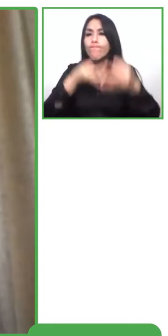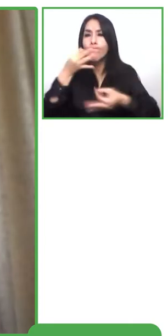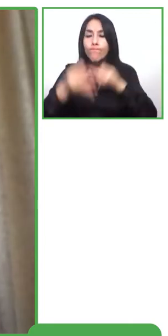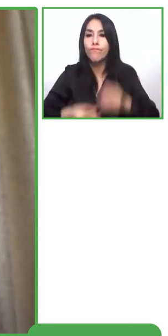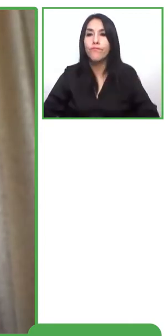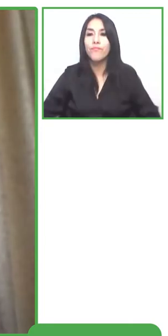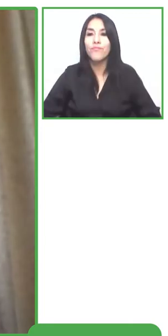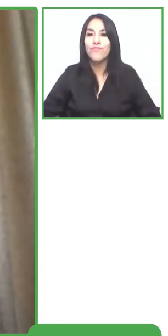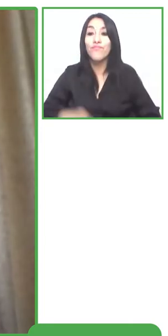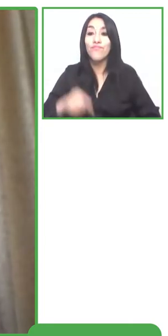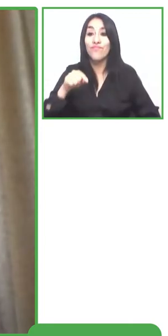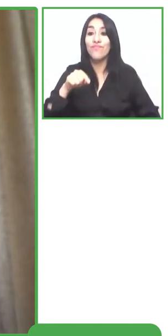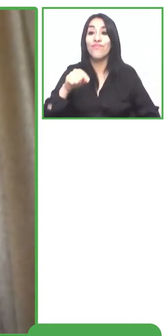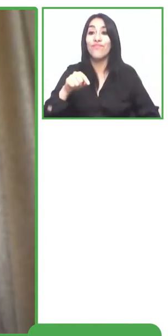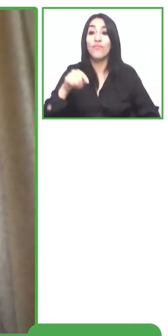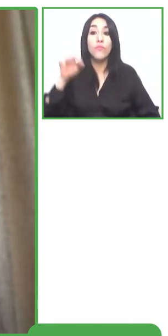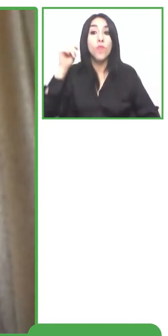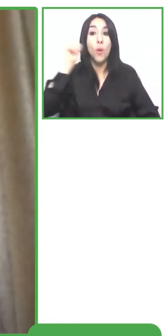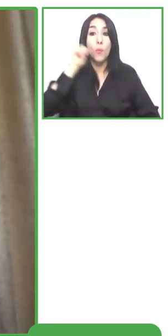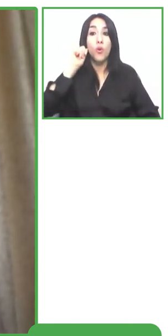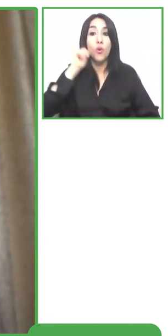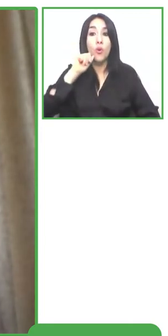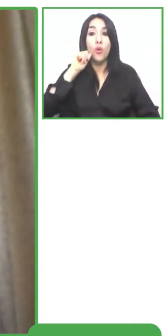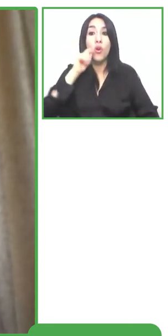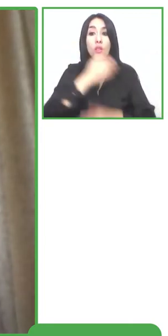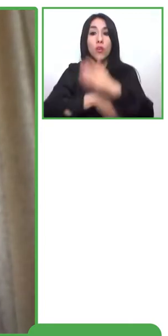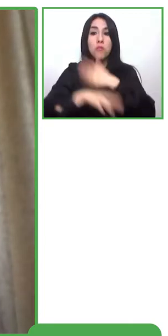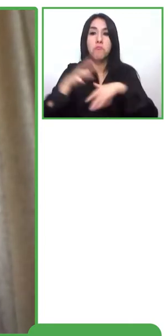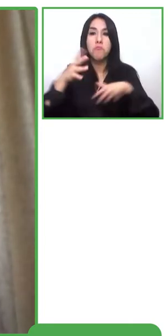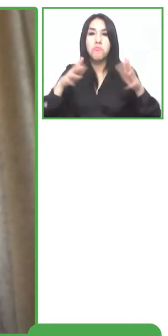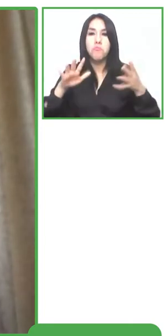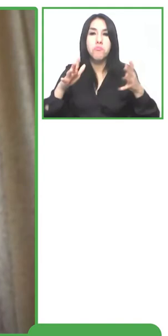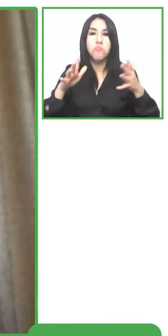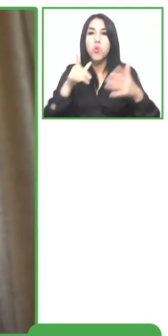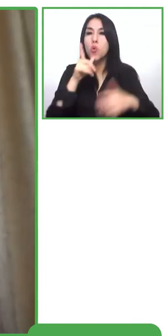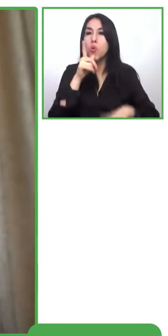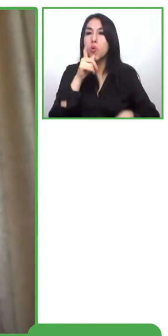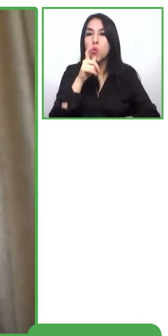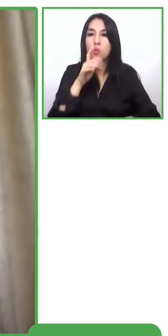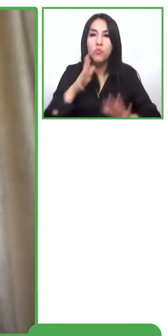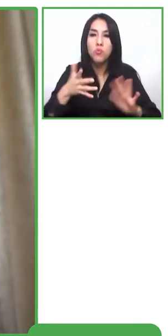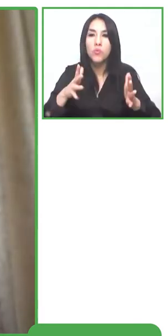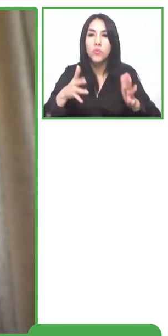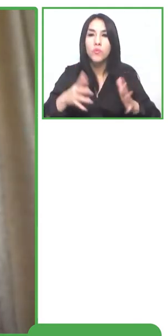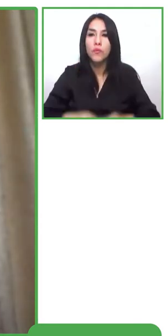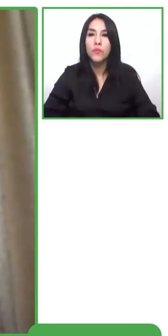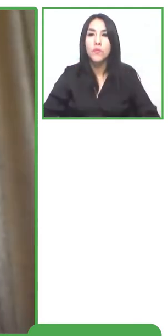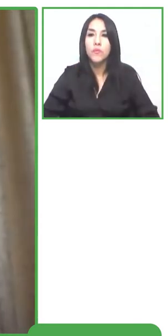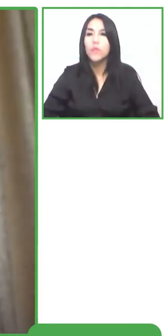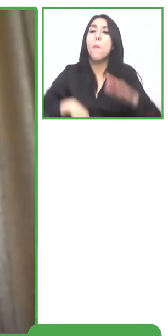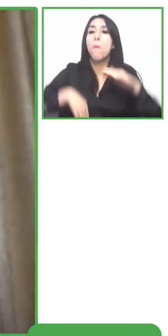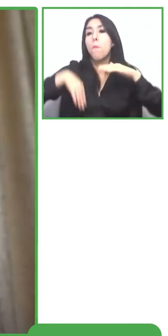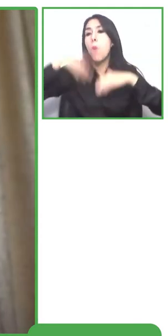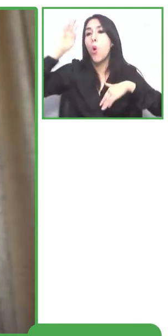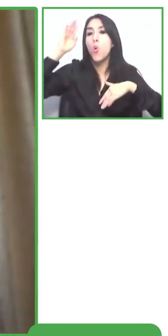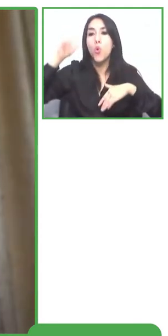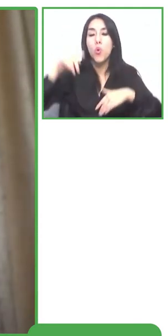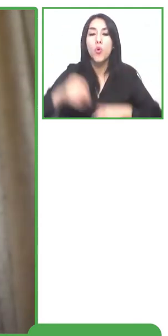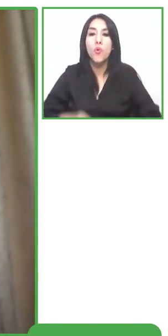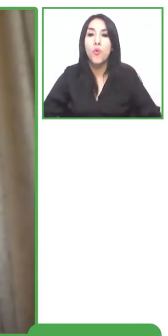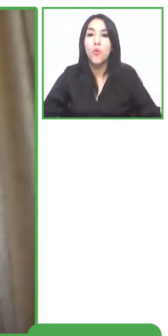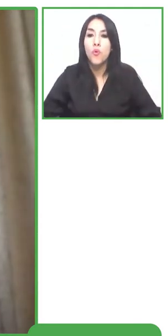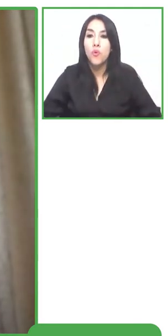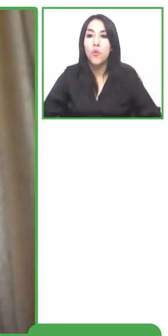disabled women are three times more likely to be